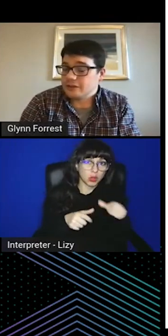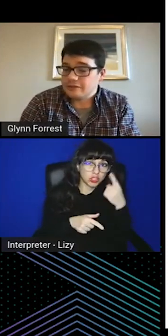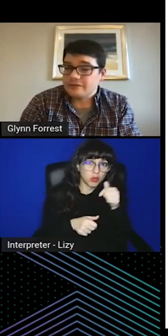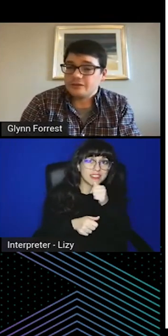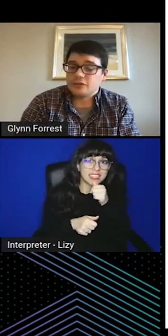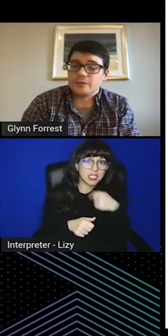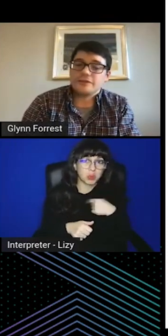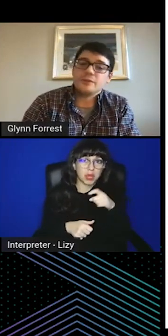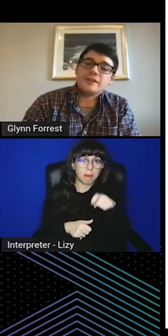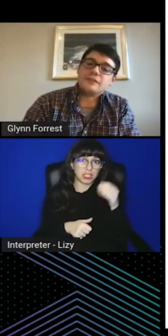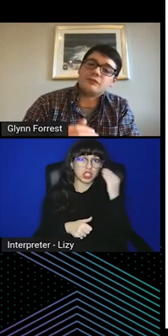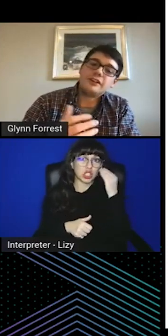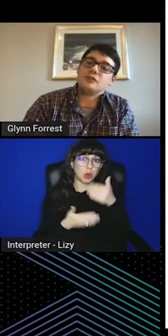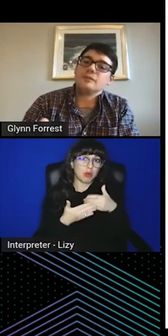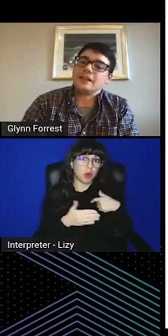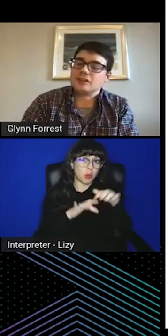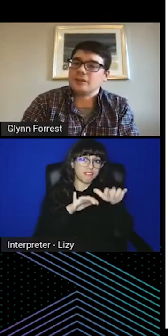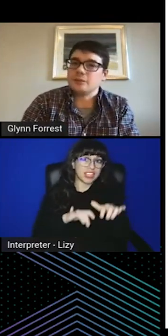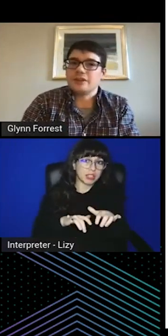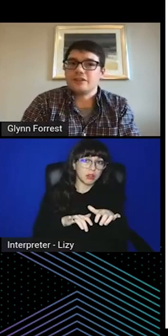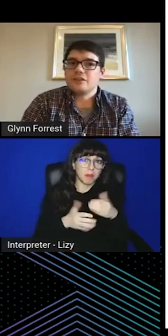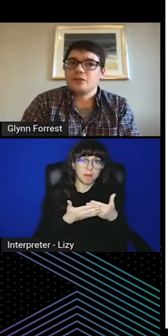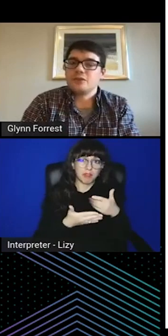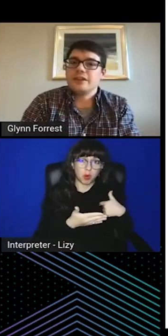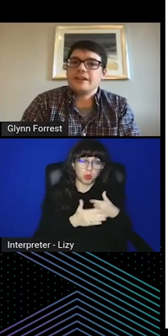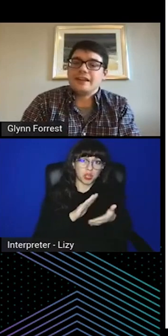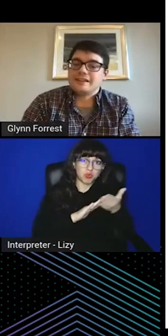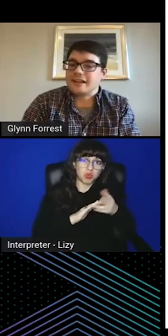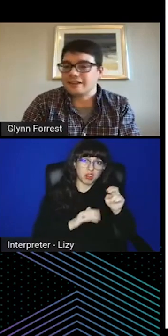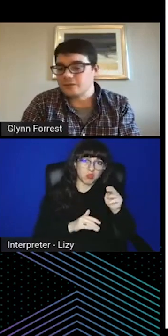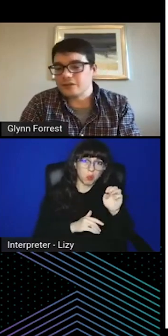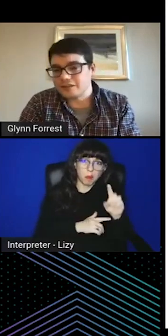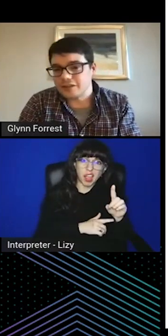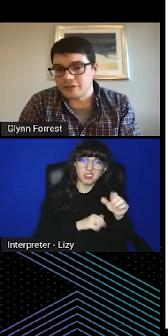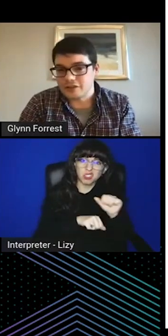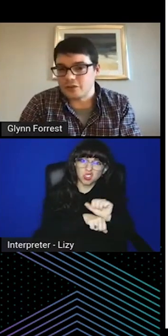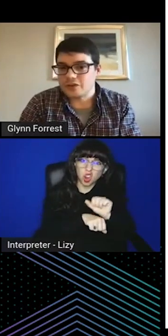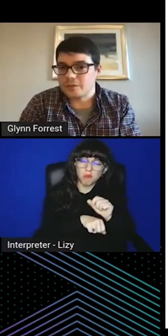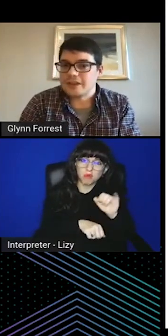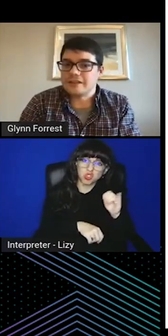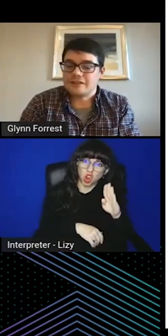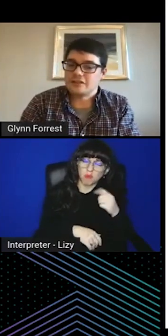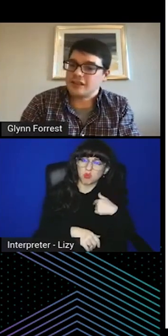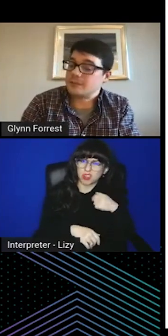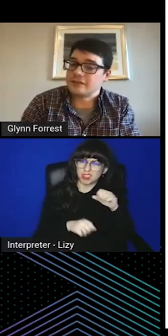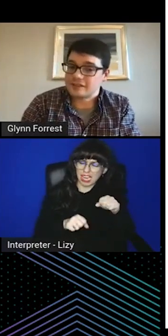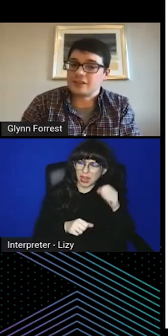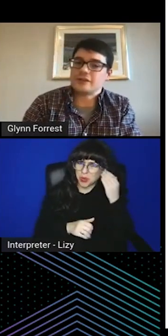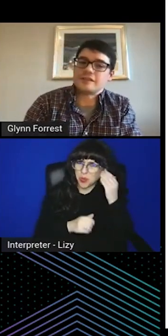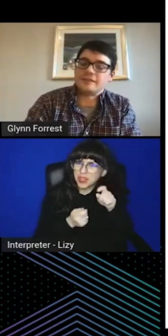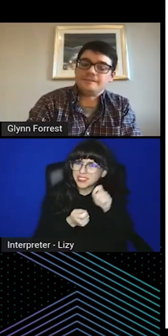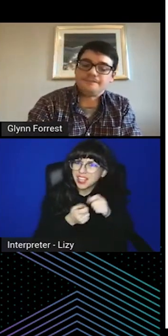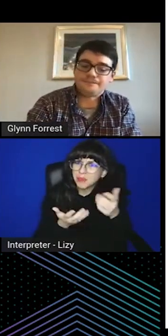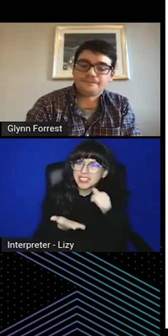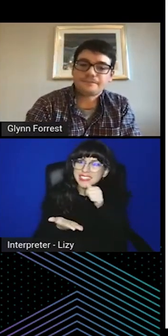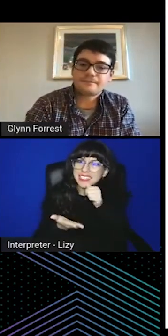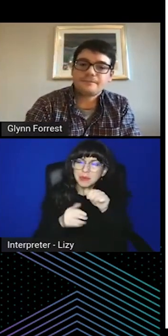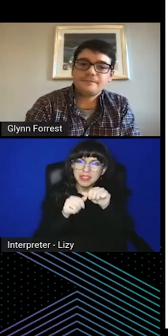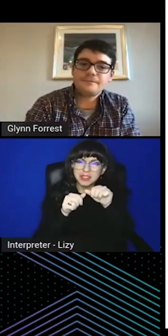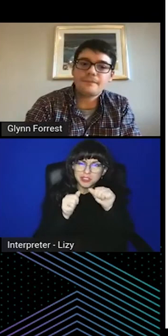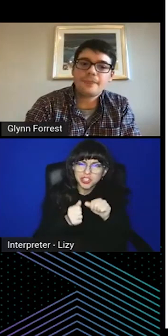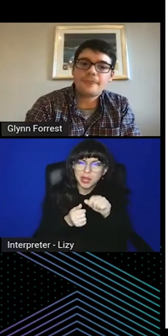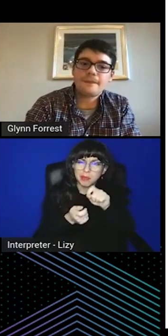them out? So before we even run a Nomad job, we could know exactly what the secrets are going to be, the shape of the secrets.